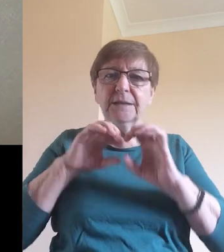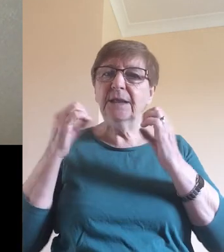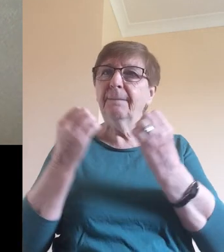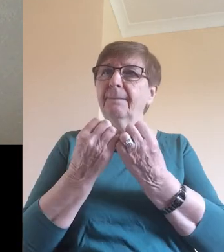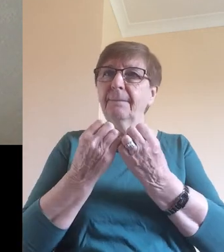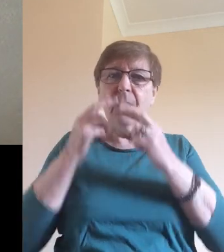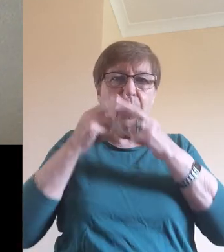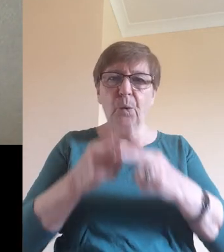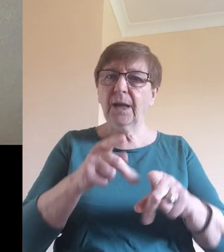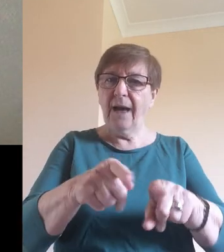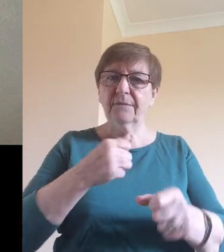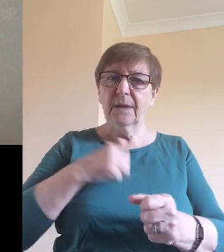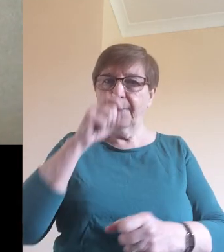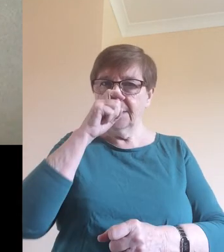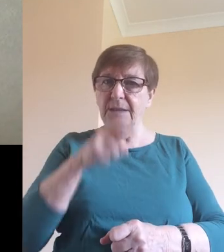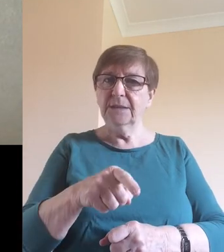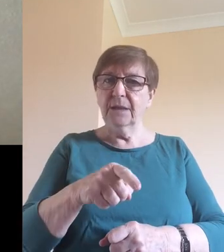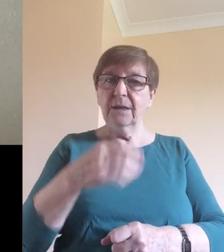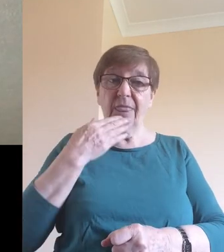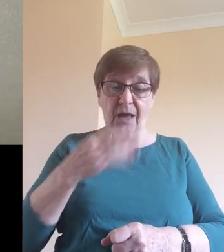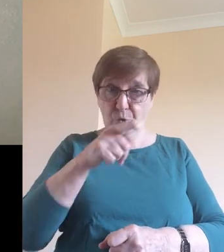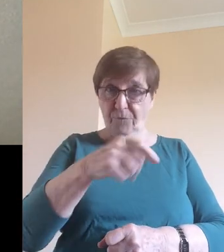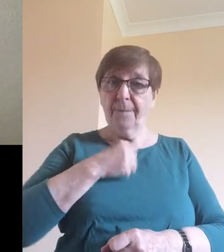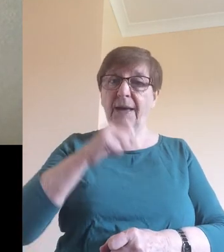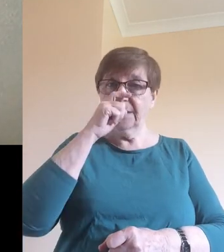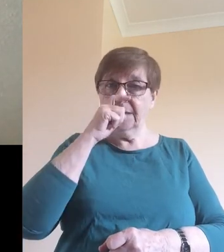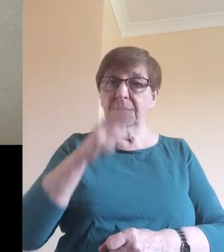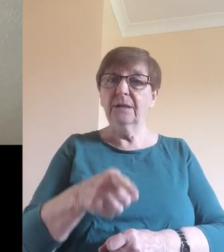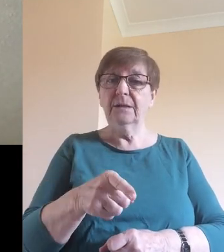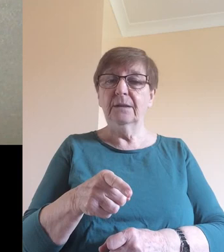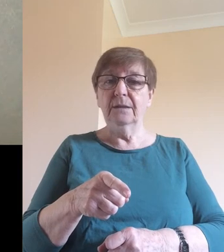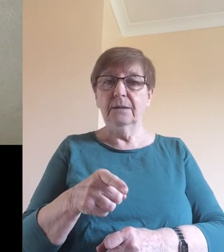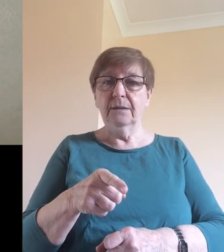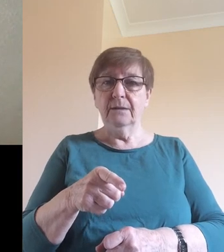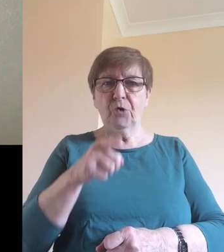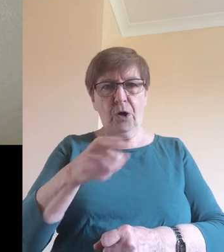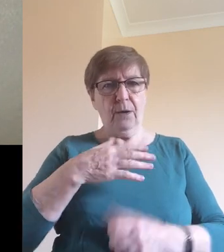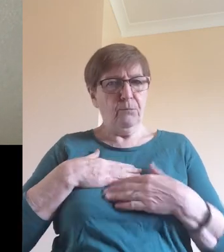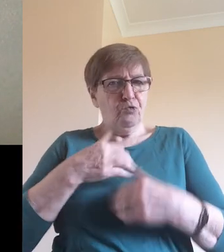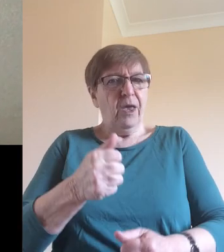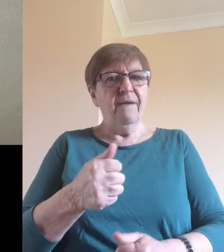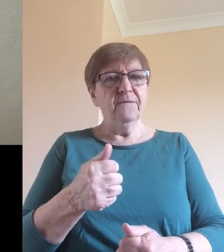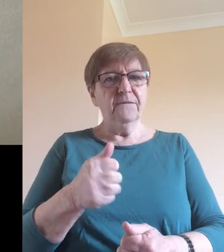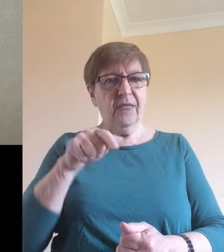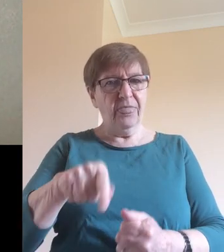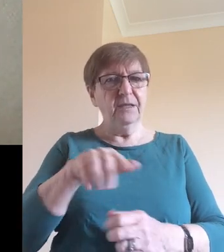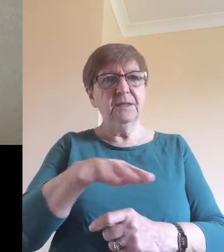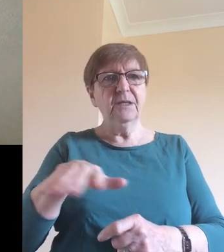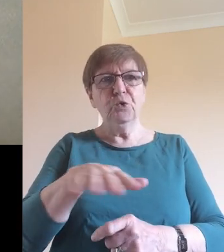her. Thank you for her bravery in this